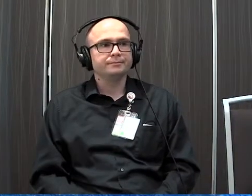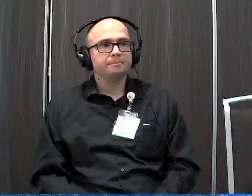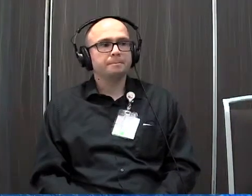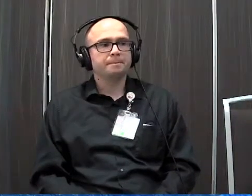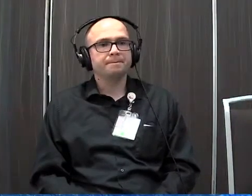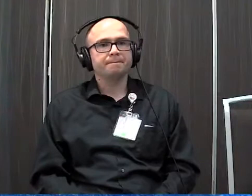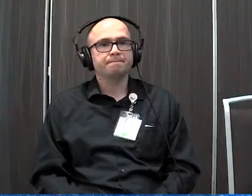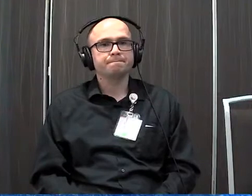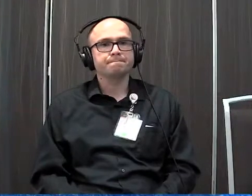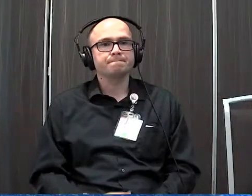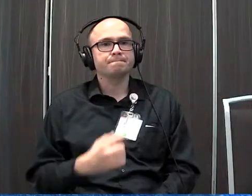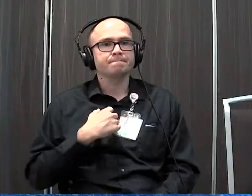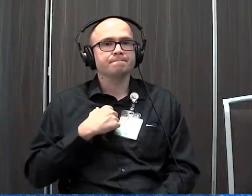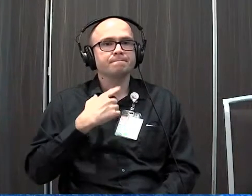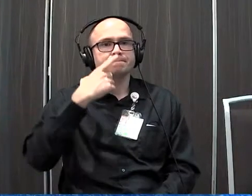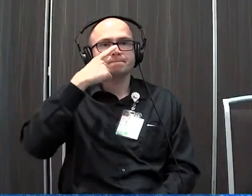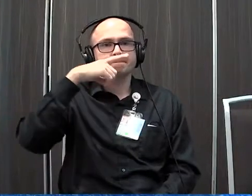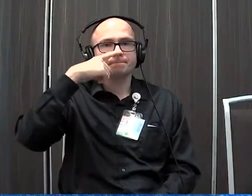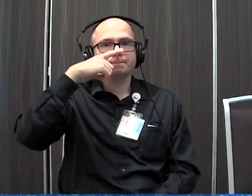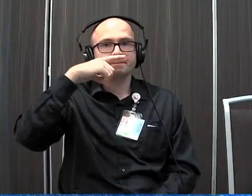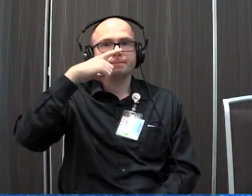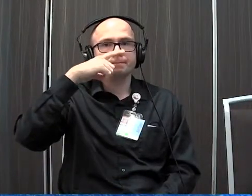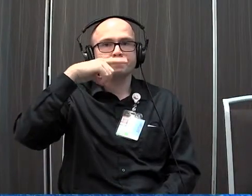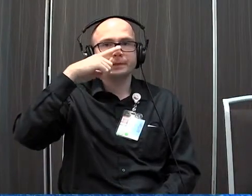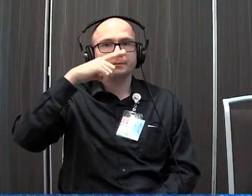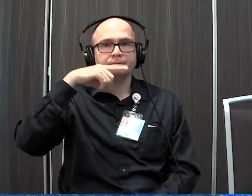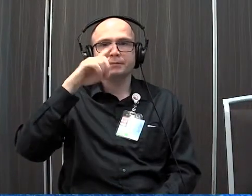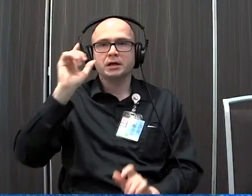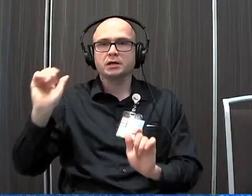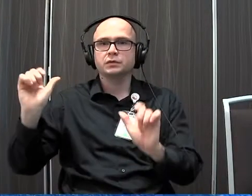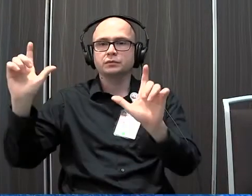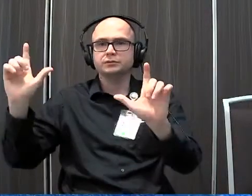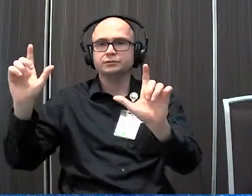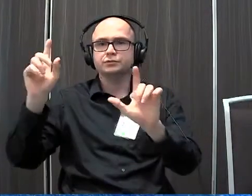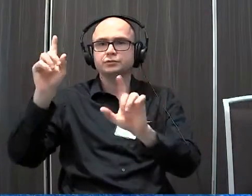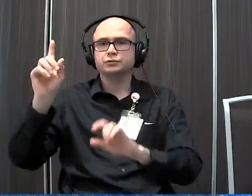So I think we're gonna, if I could have the poll question loaded up.